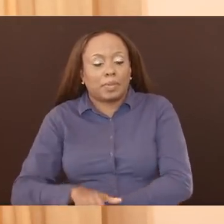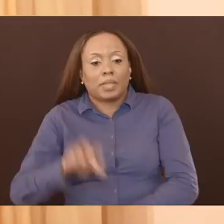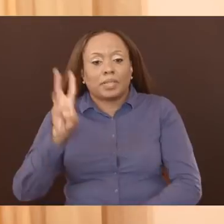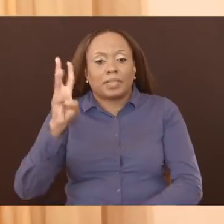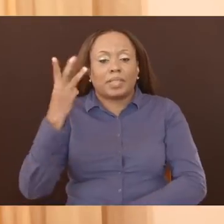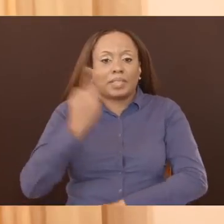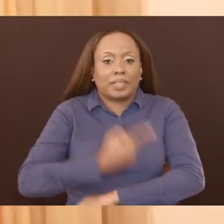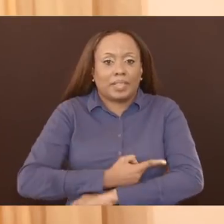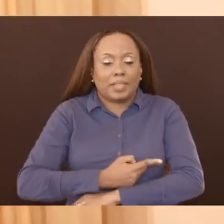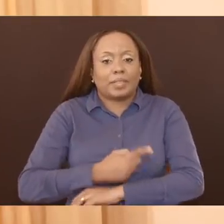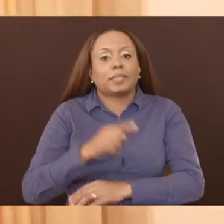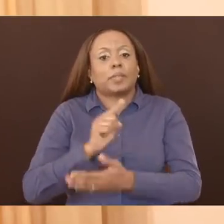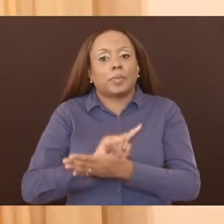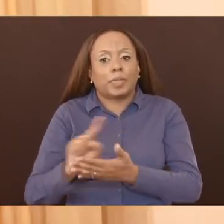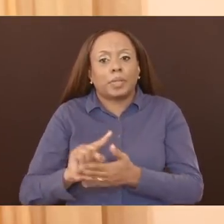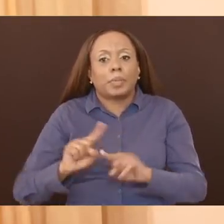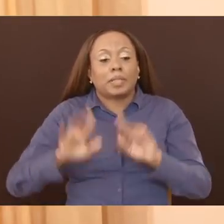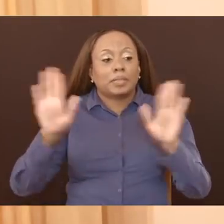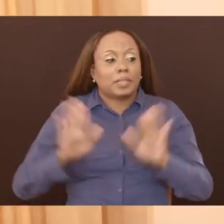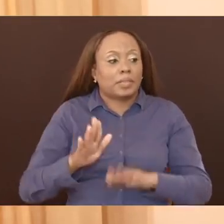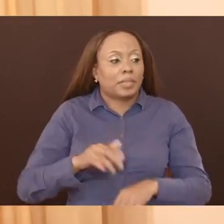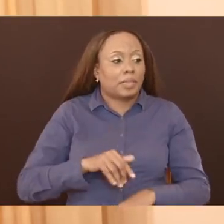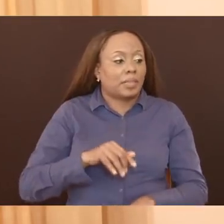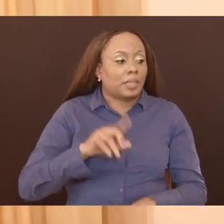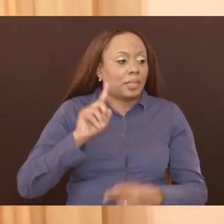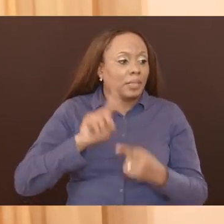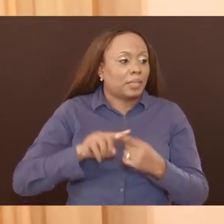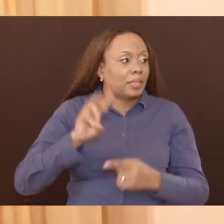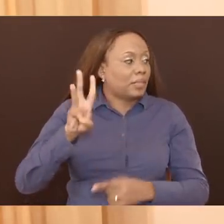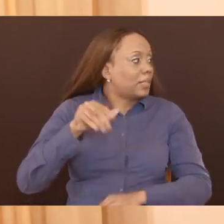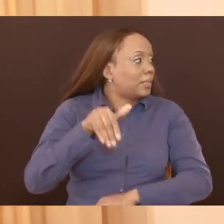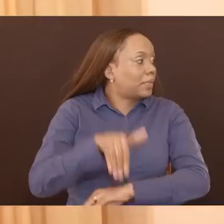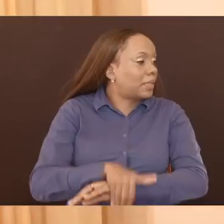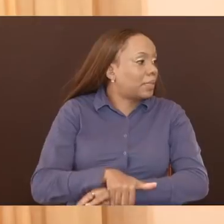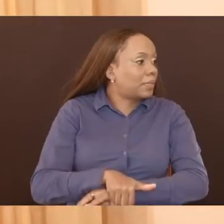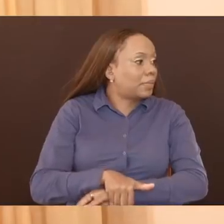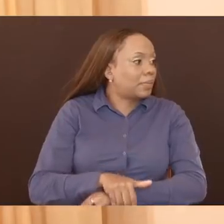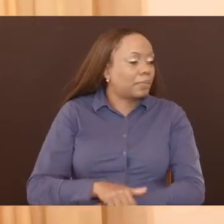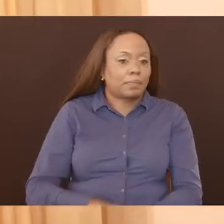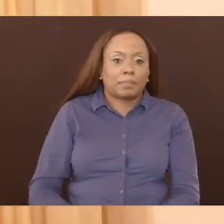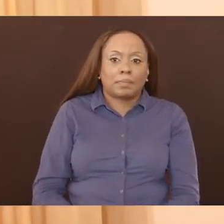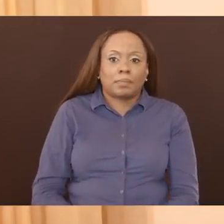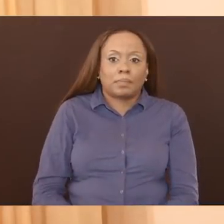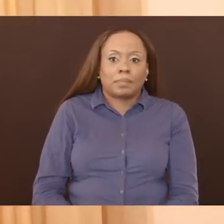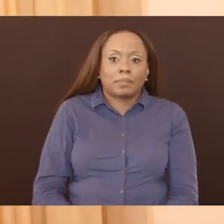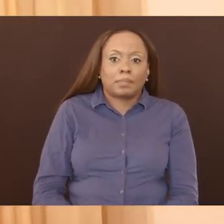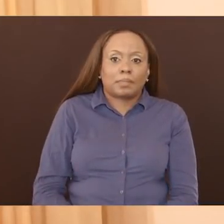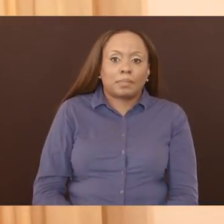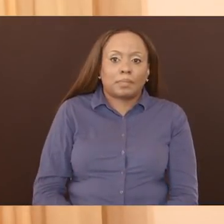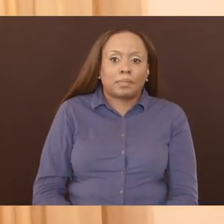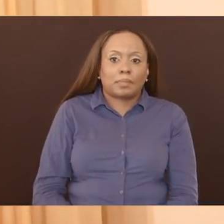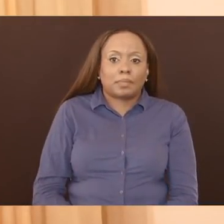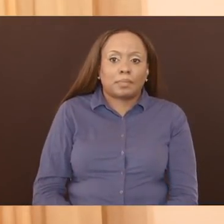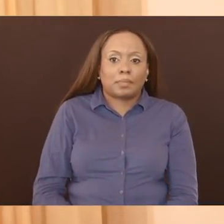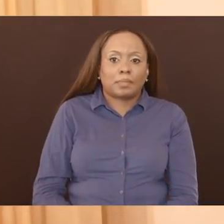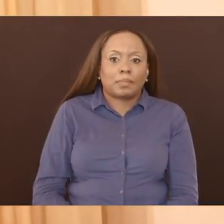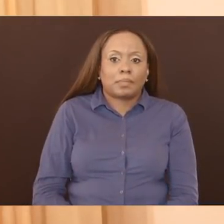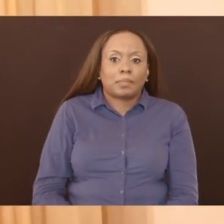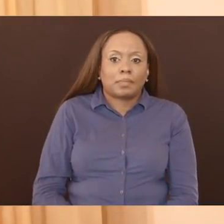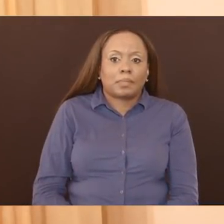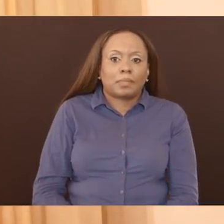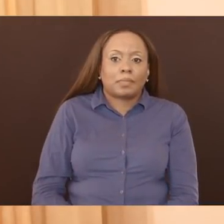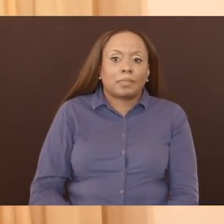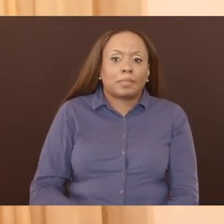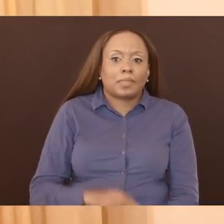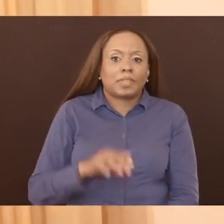on Sunday, it will go to 6 p.m. So to put it another way, there will be curfew in Barbados from 9